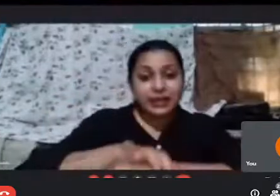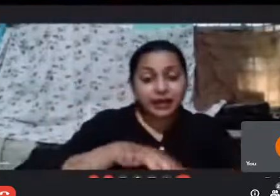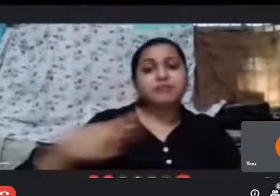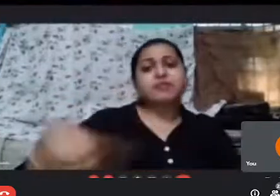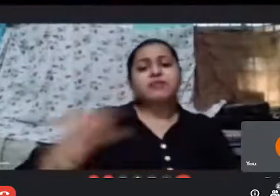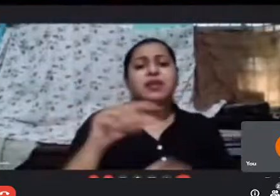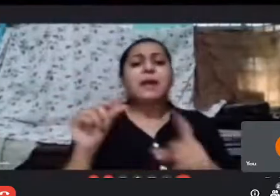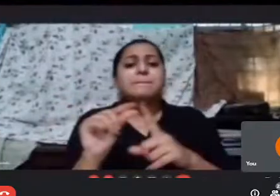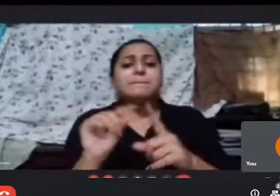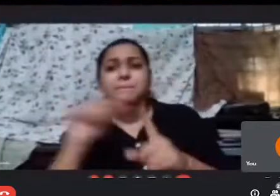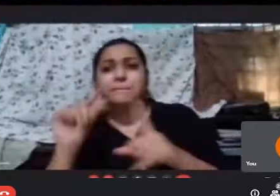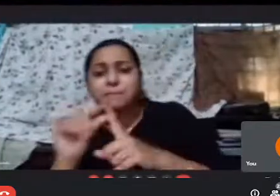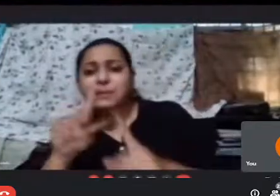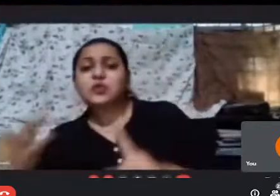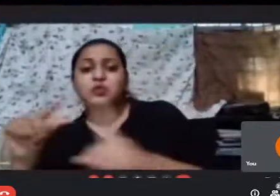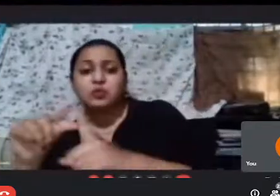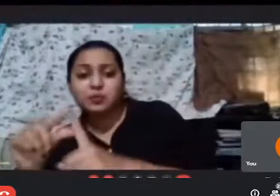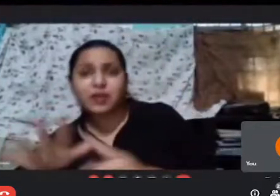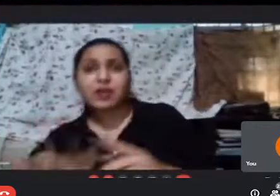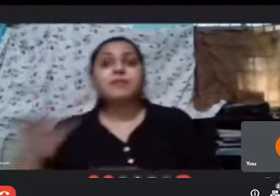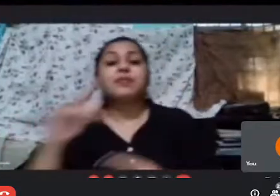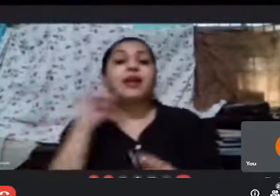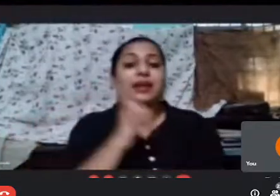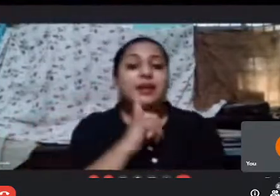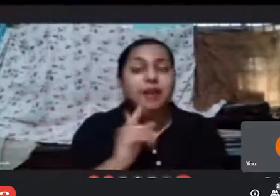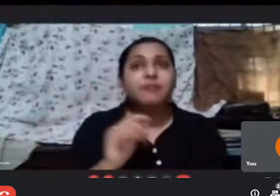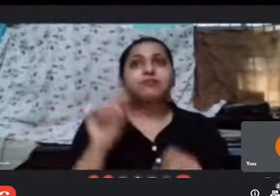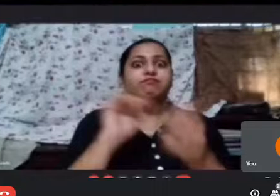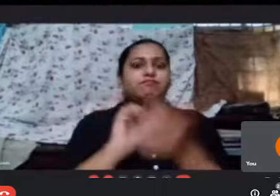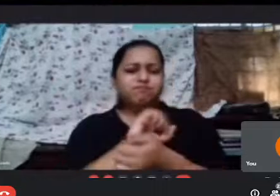multiliteracy research group.